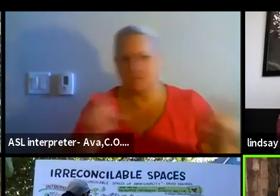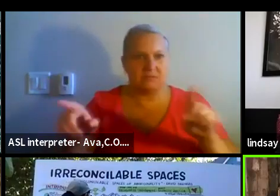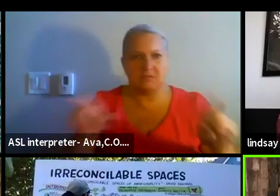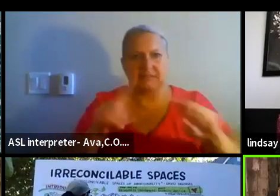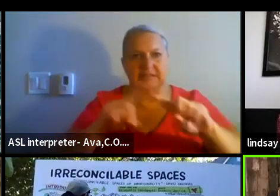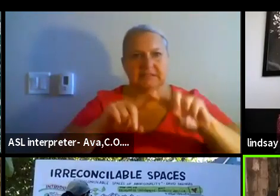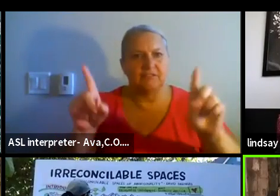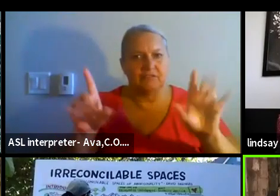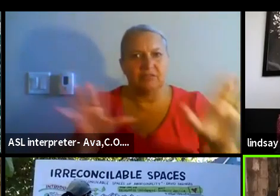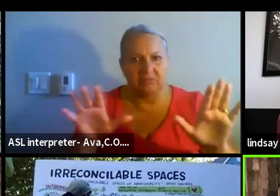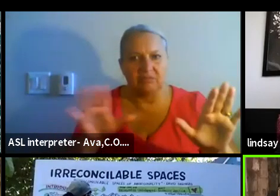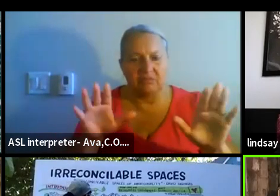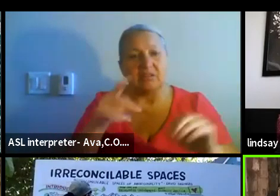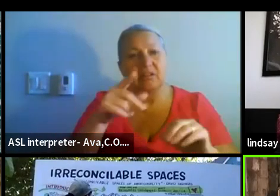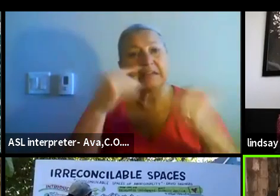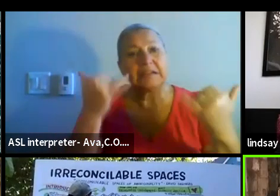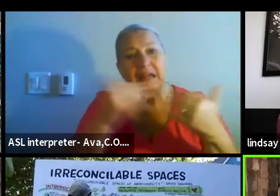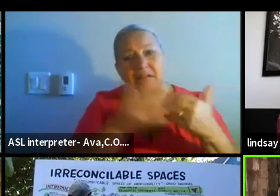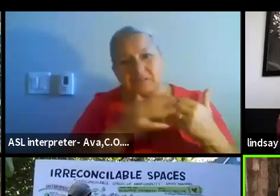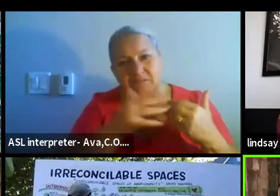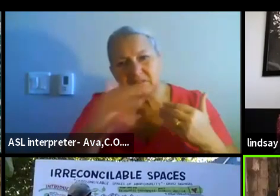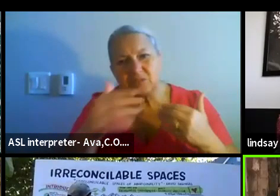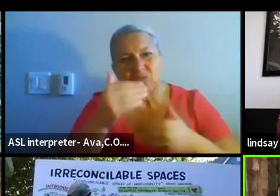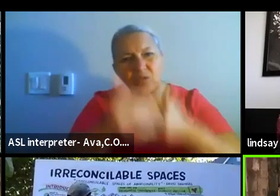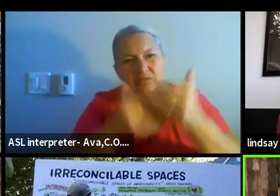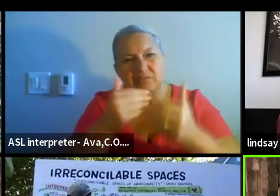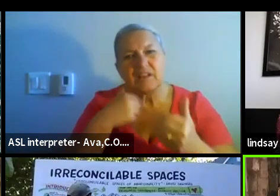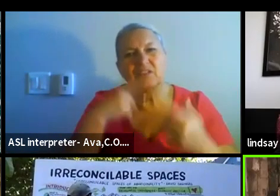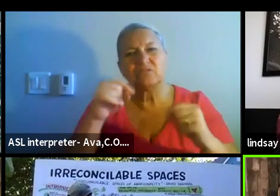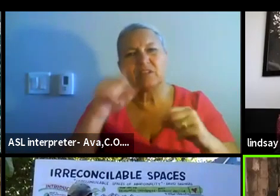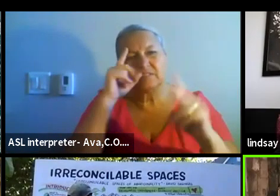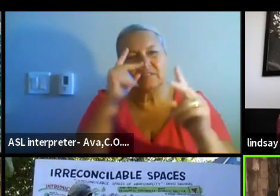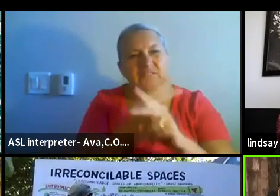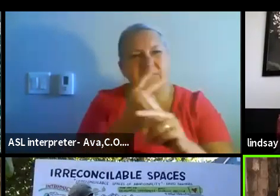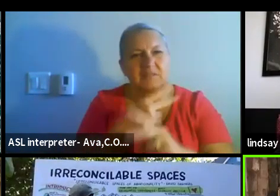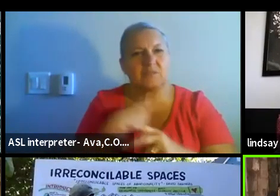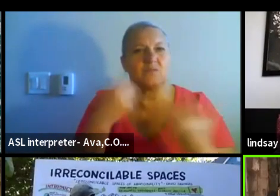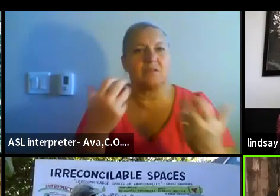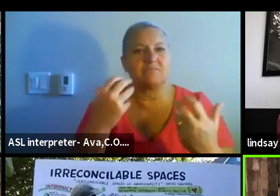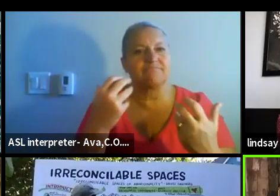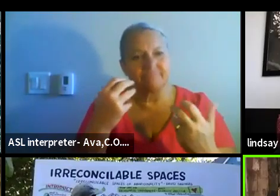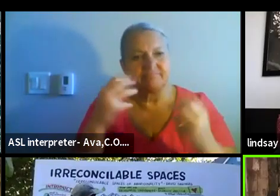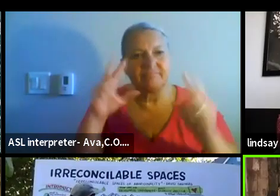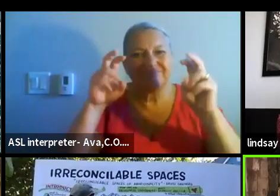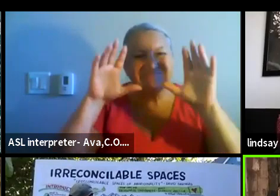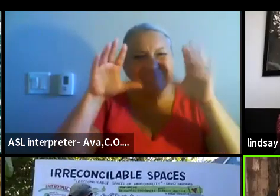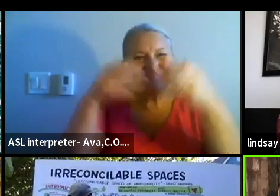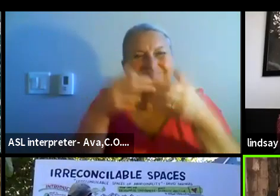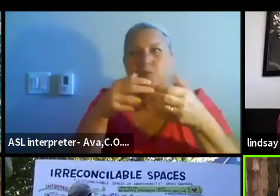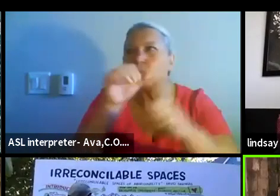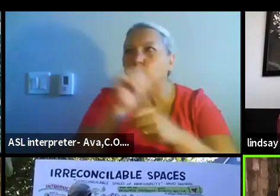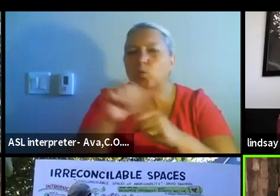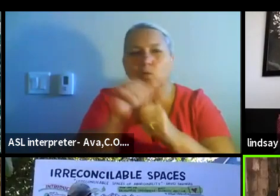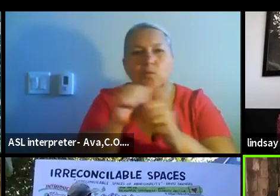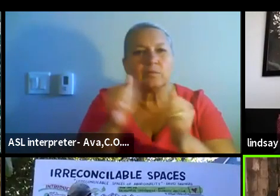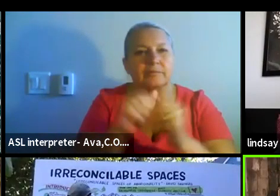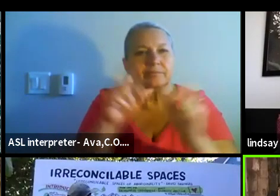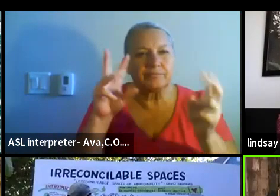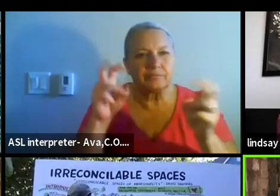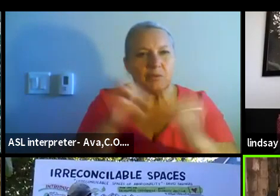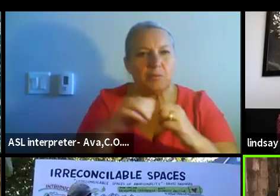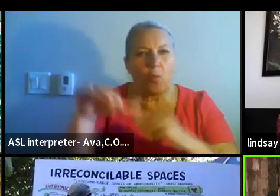to realize or come to think about and want to work with other carving out even